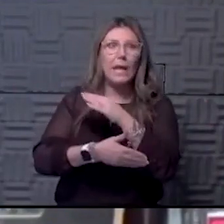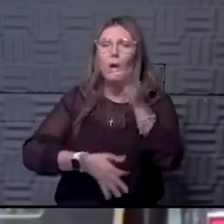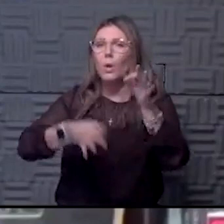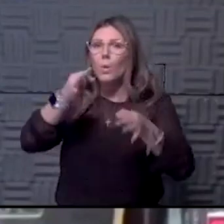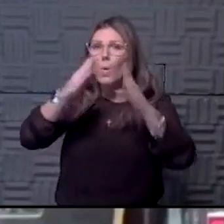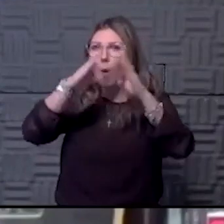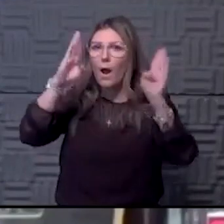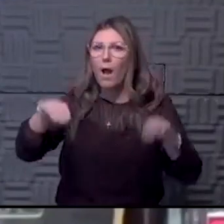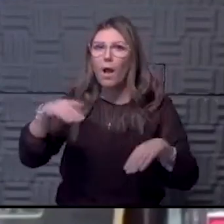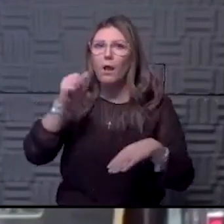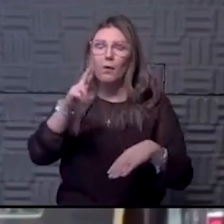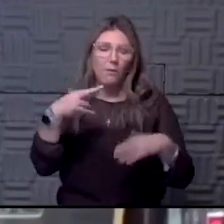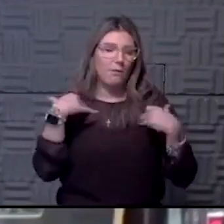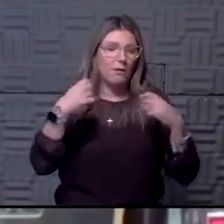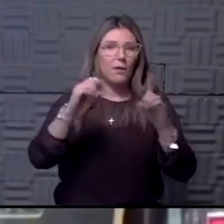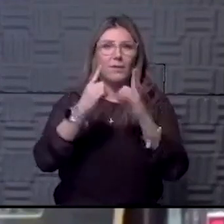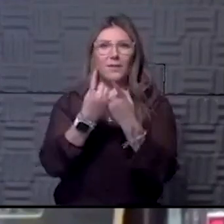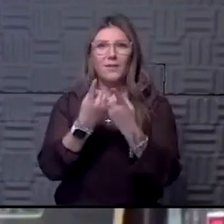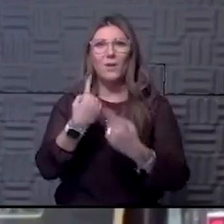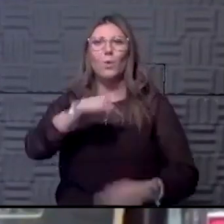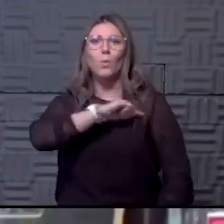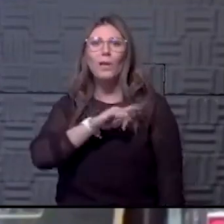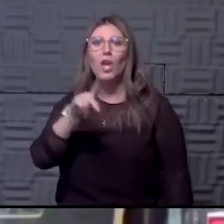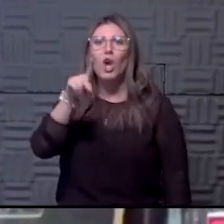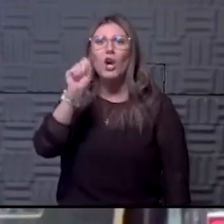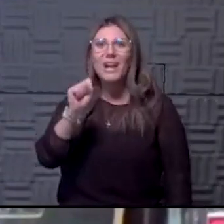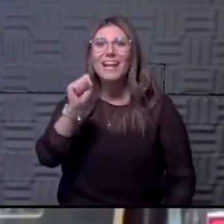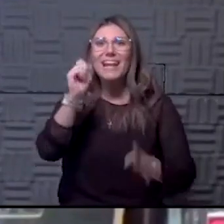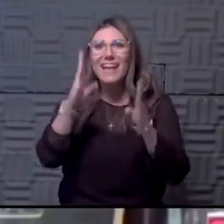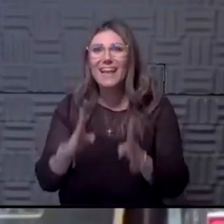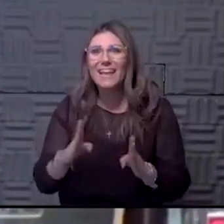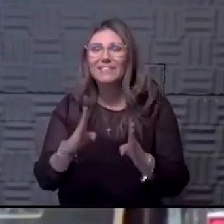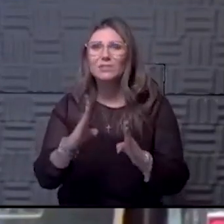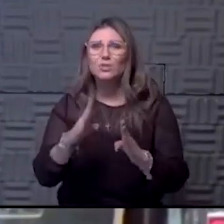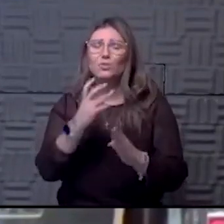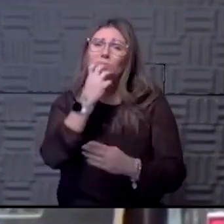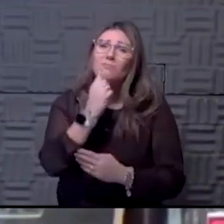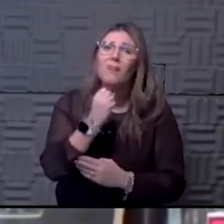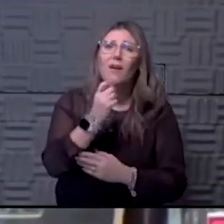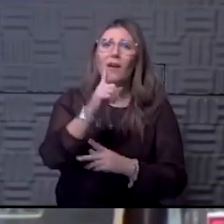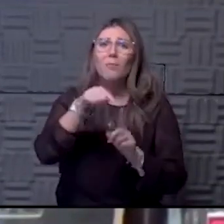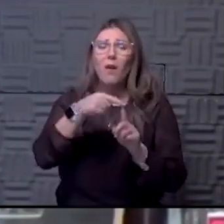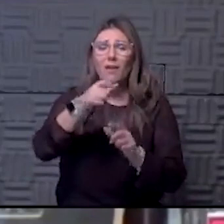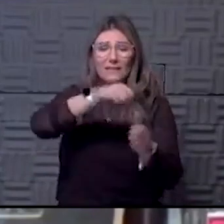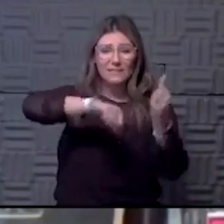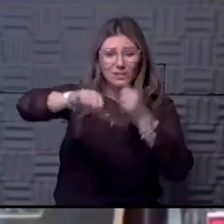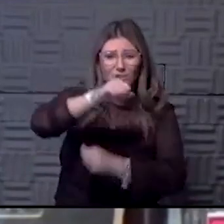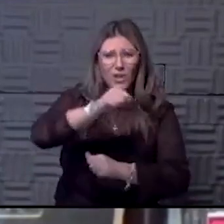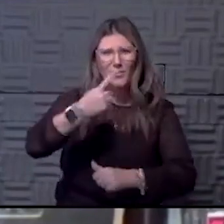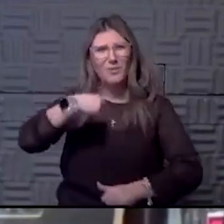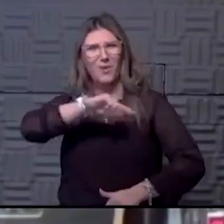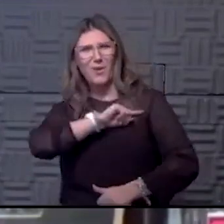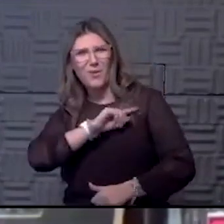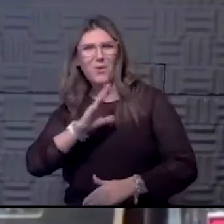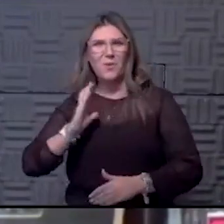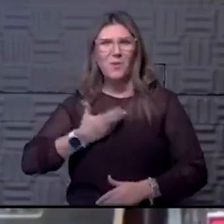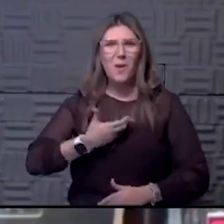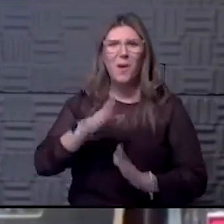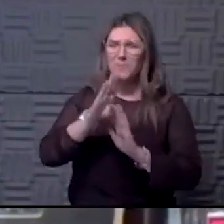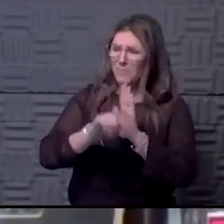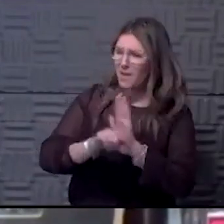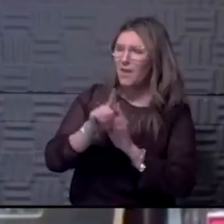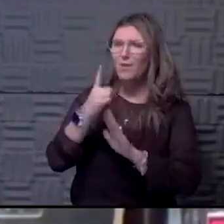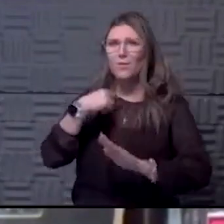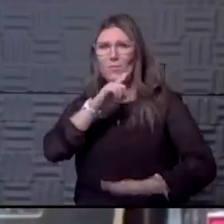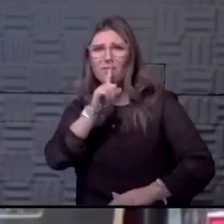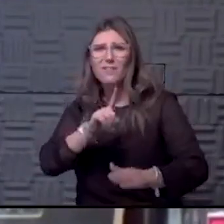department, we are Kansans who care about each other. It's the nature of who we are. We rally to people's causes when